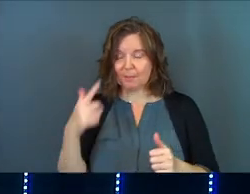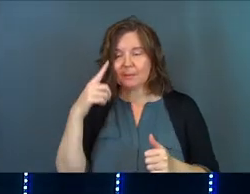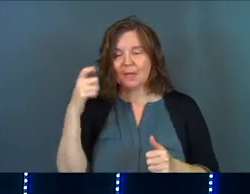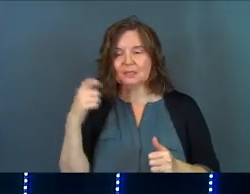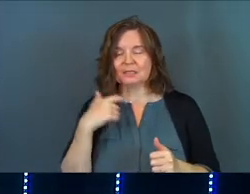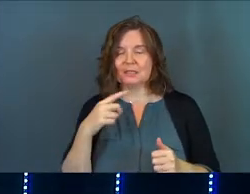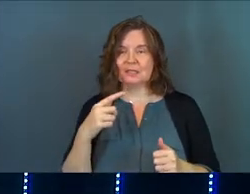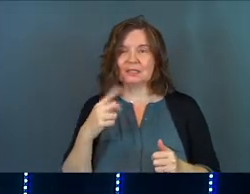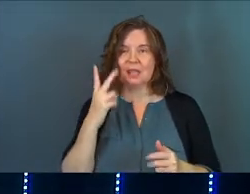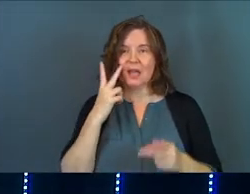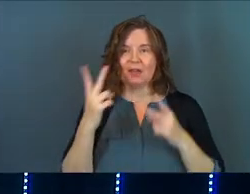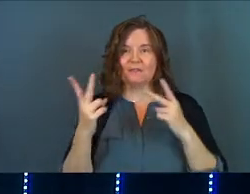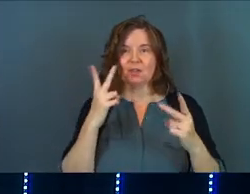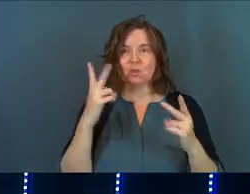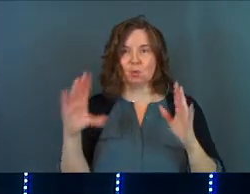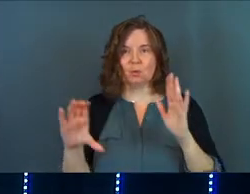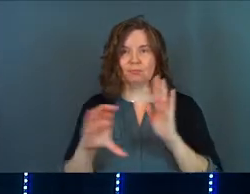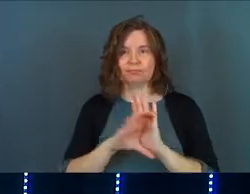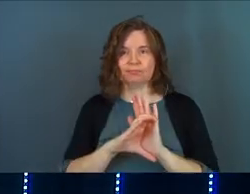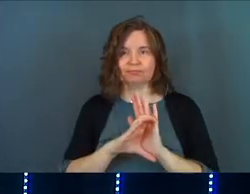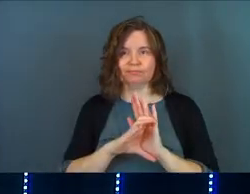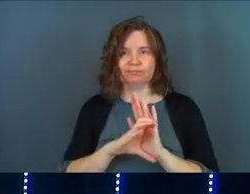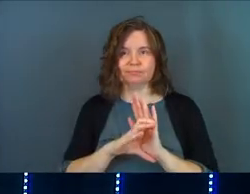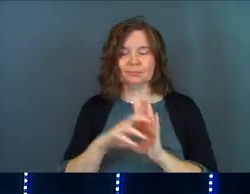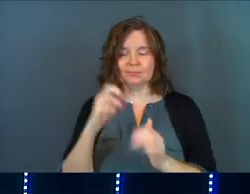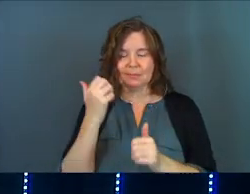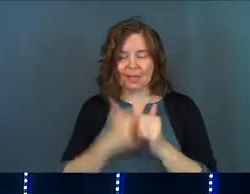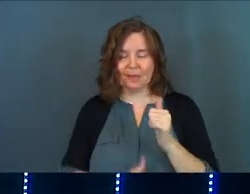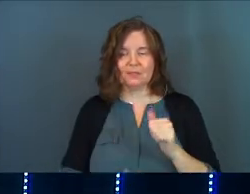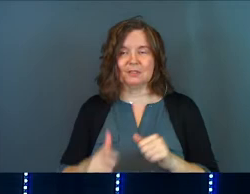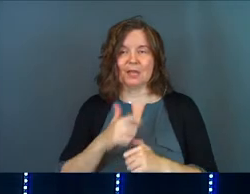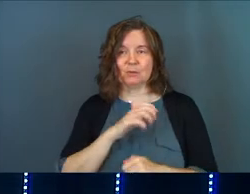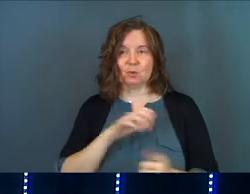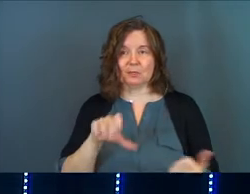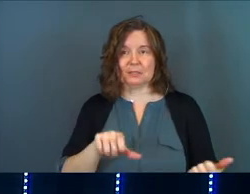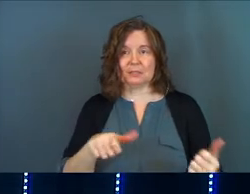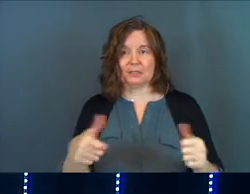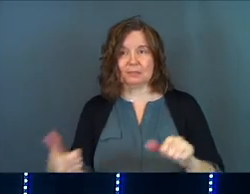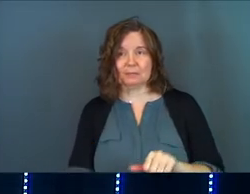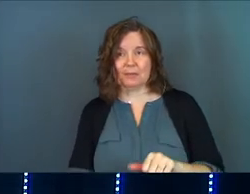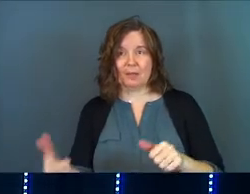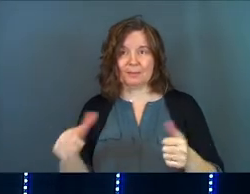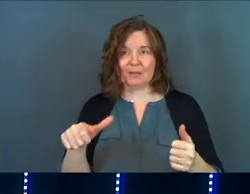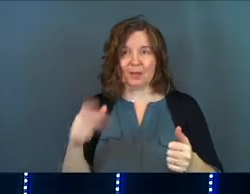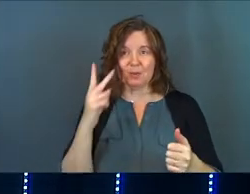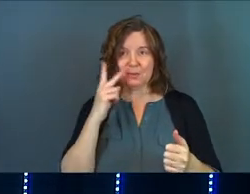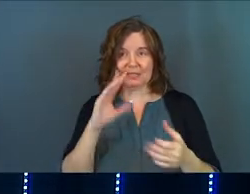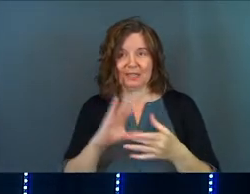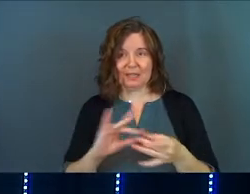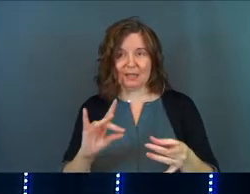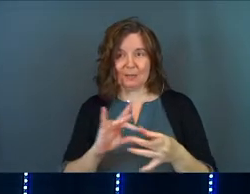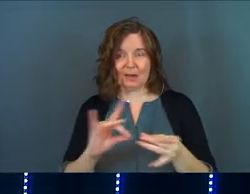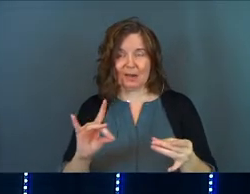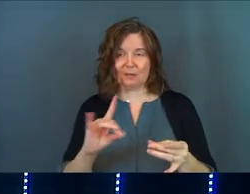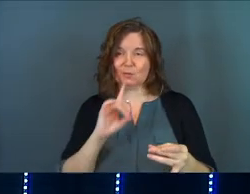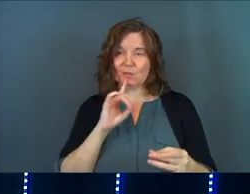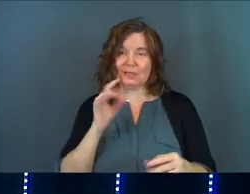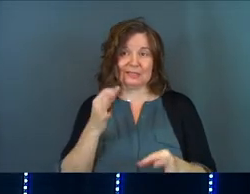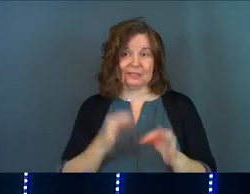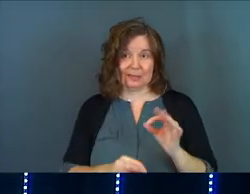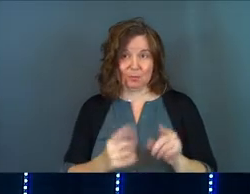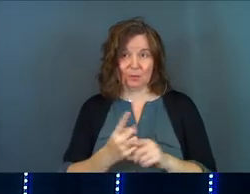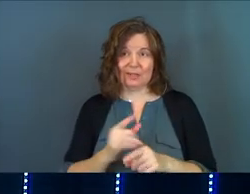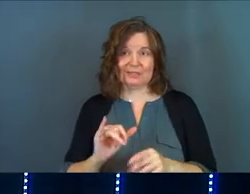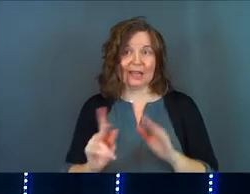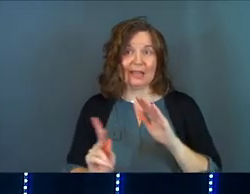it's because it's a visual parable. Every single time a Christian gets baptized, we see a parable. Super simple,